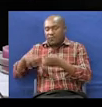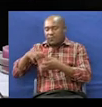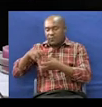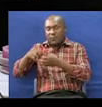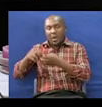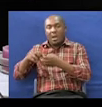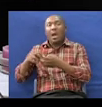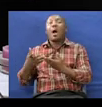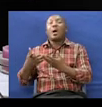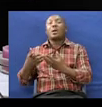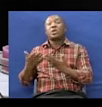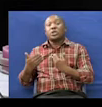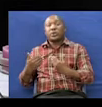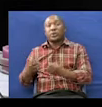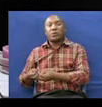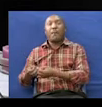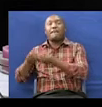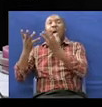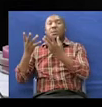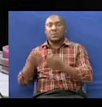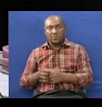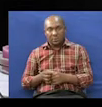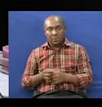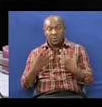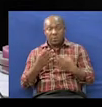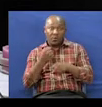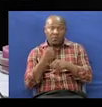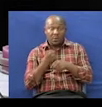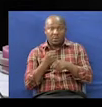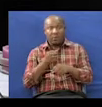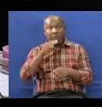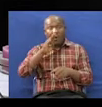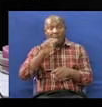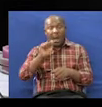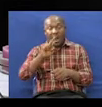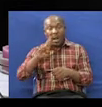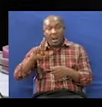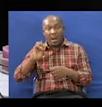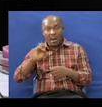together so as to burn. So the function of barrel